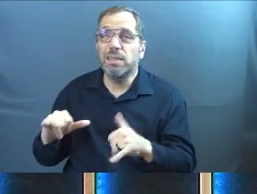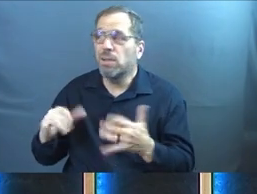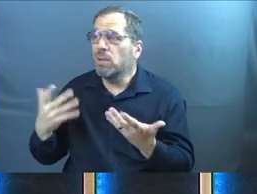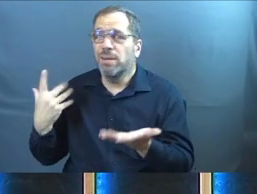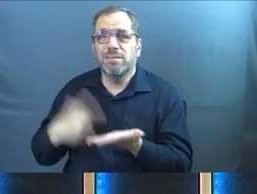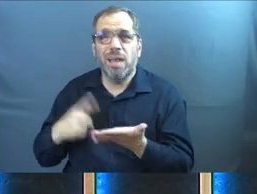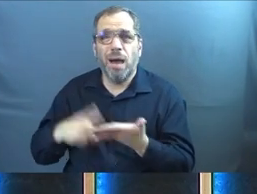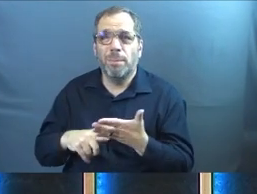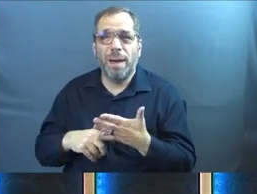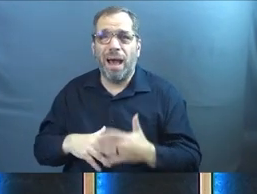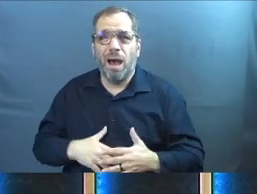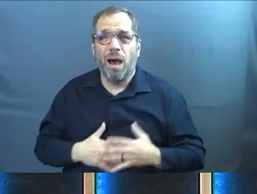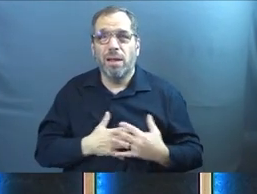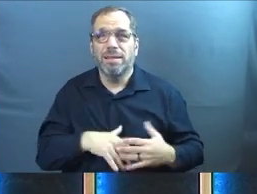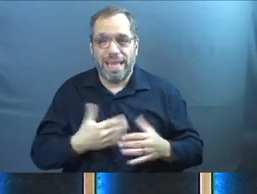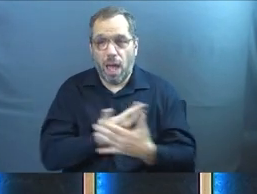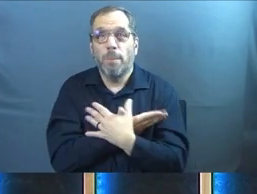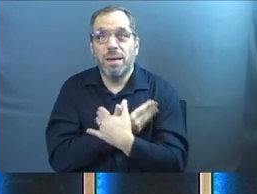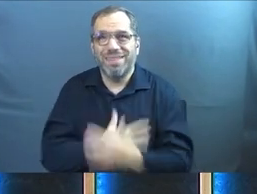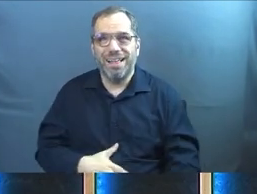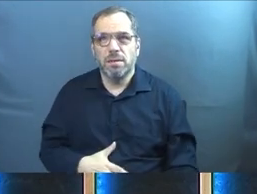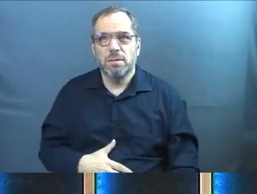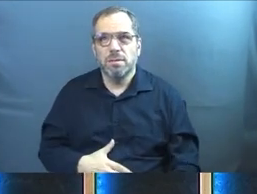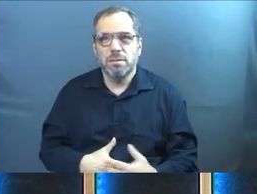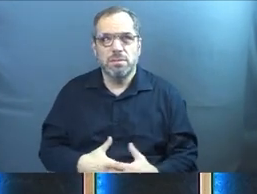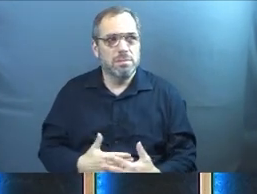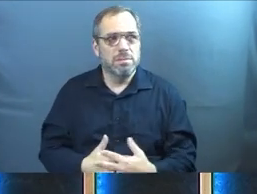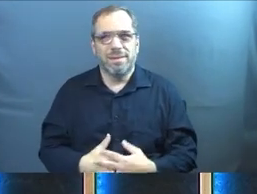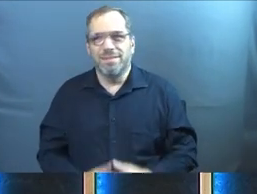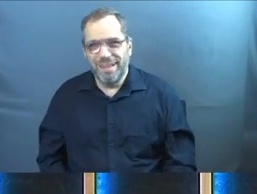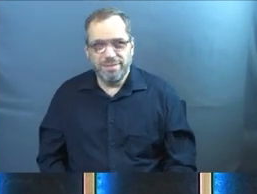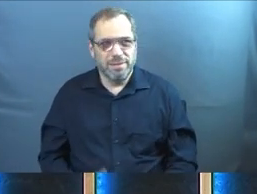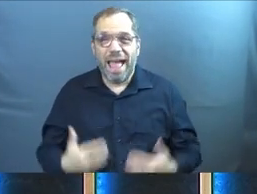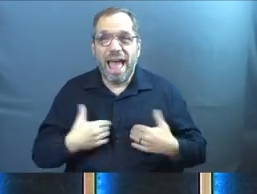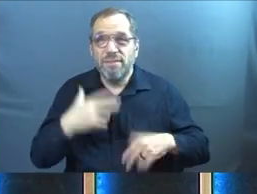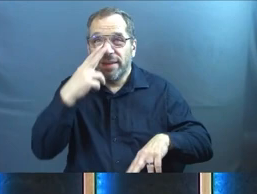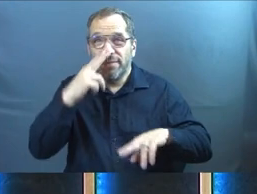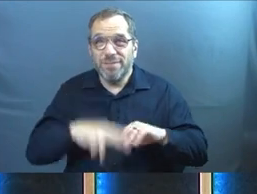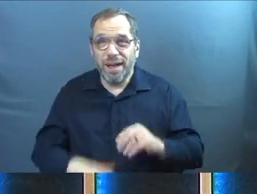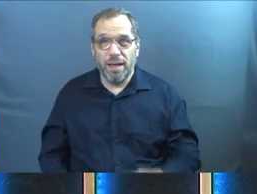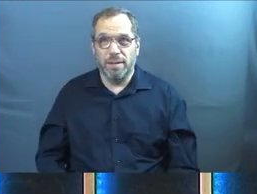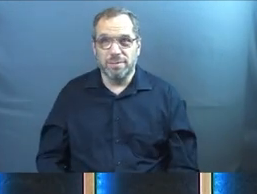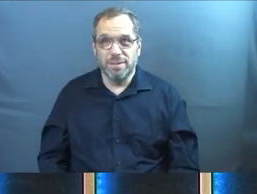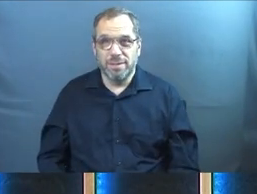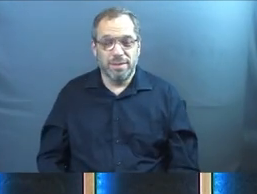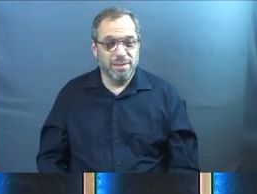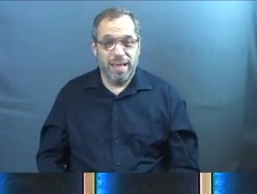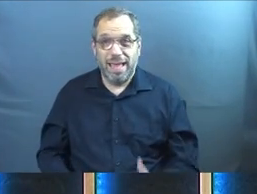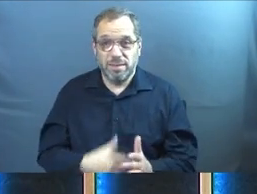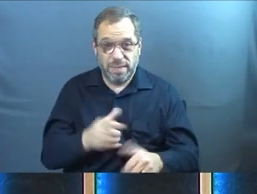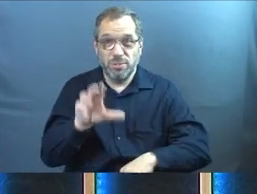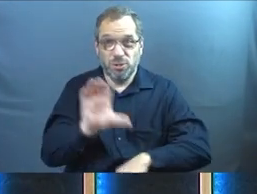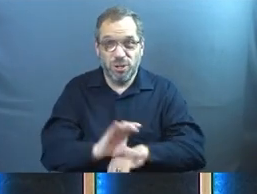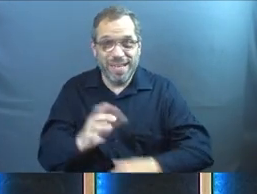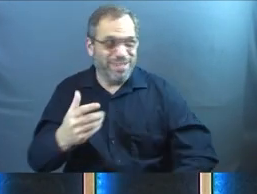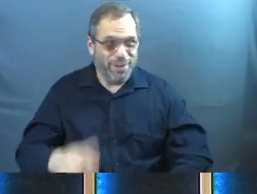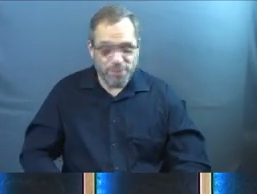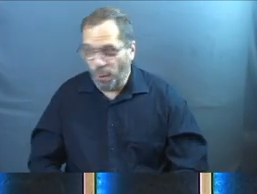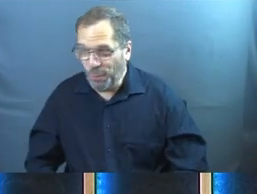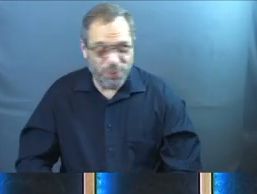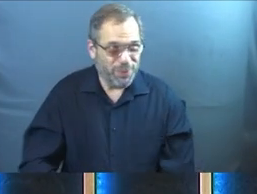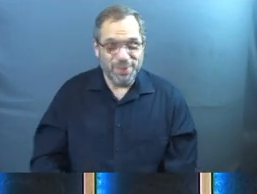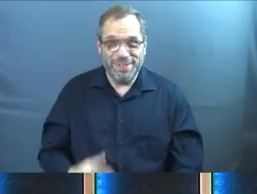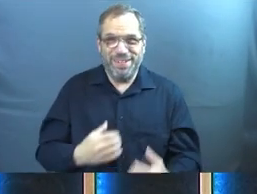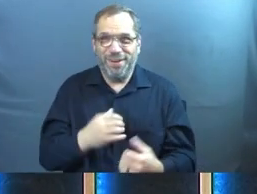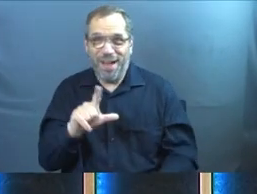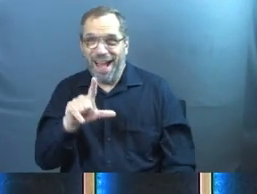about flutters in the stomach, okay? They're still talking about having fun. And sometimes in church, right, like we get this idea of